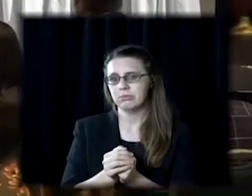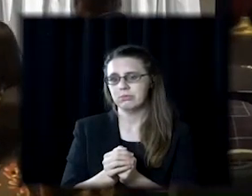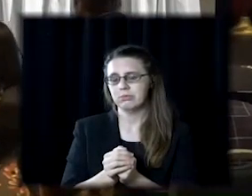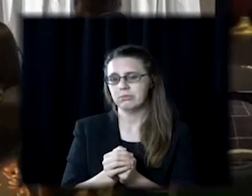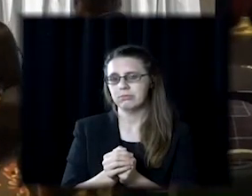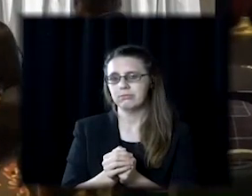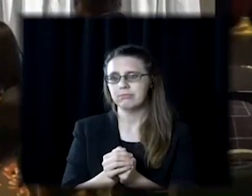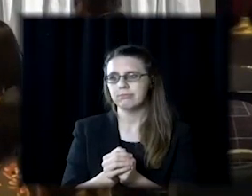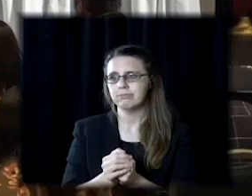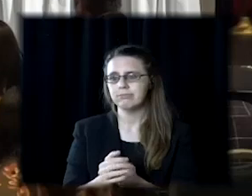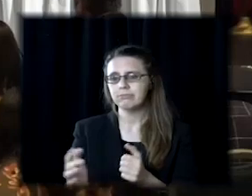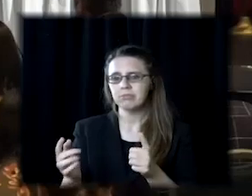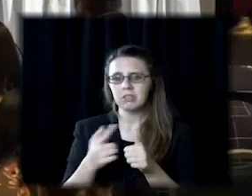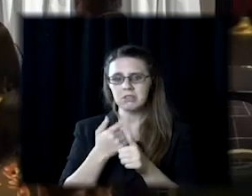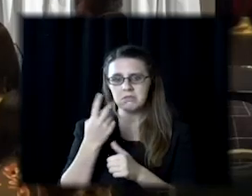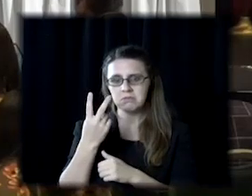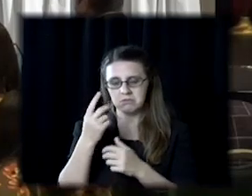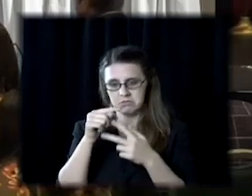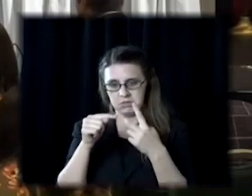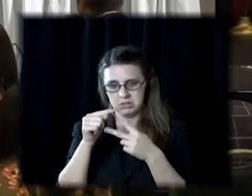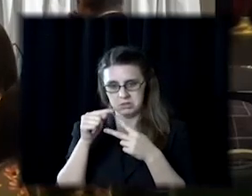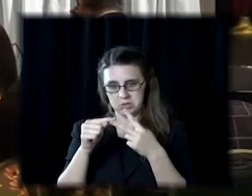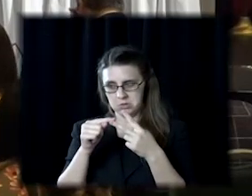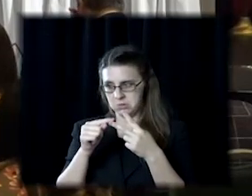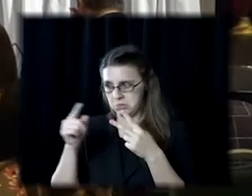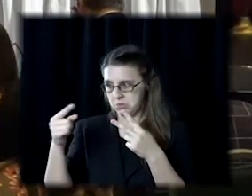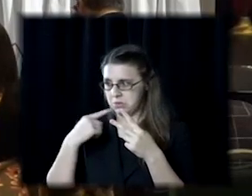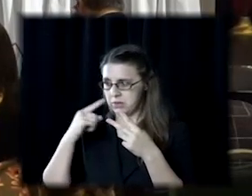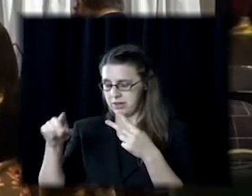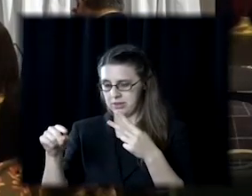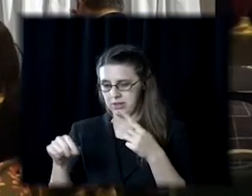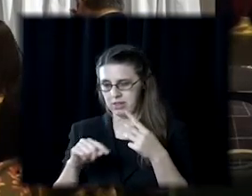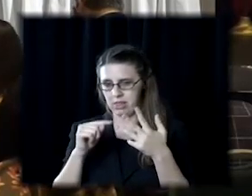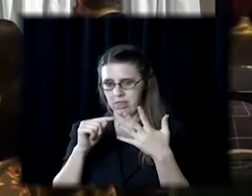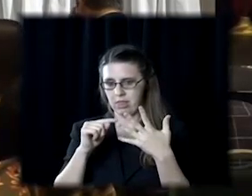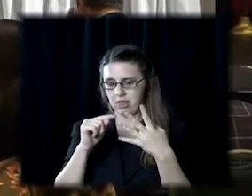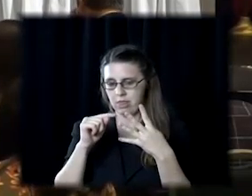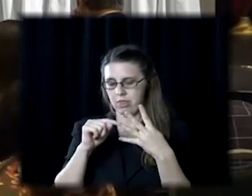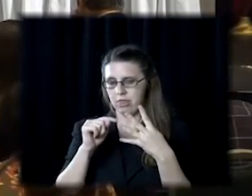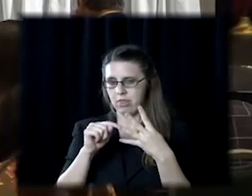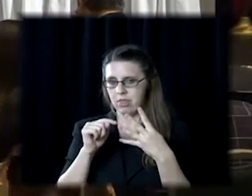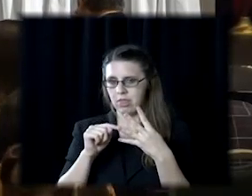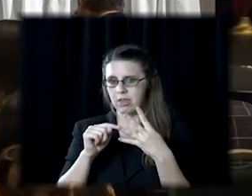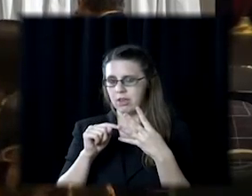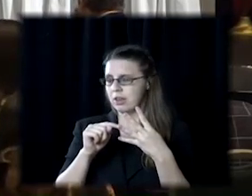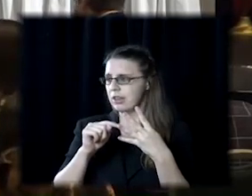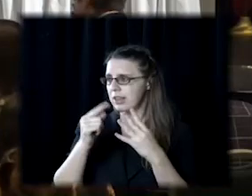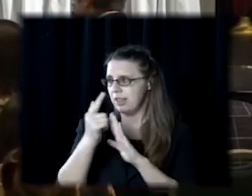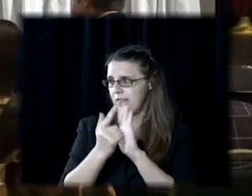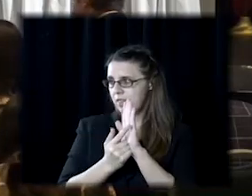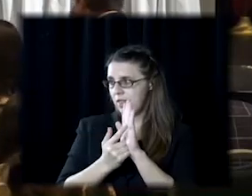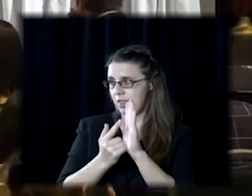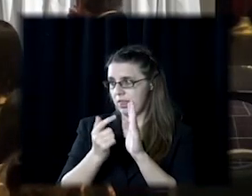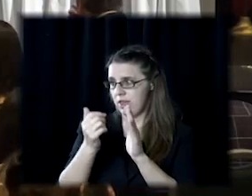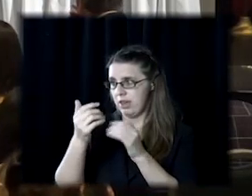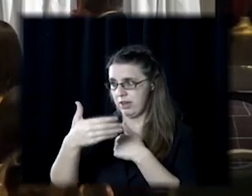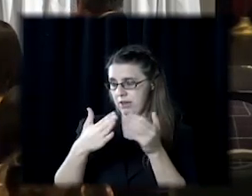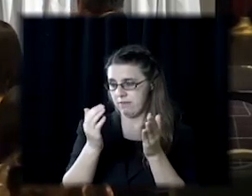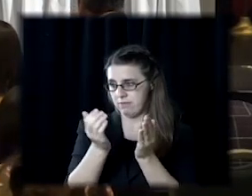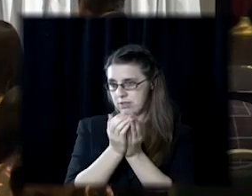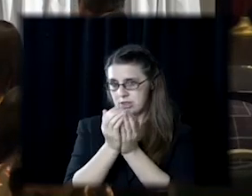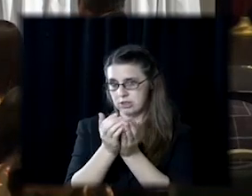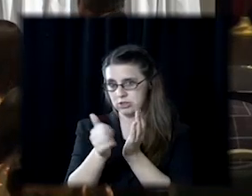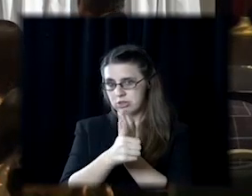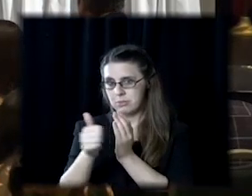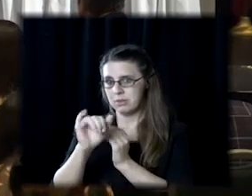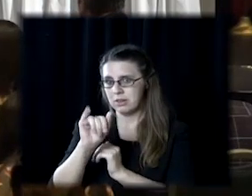two. I can answer the third one is Leyes de Cabotaje is the Jones Act, right? And then the fourth, there's